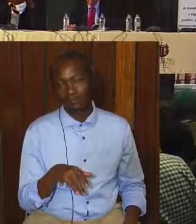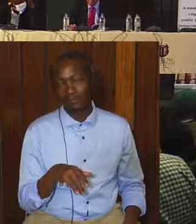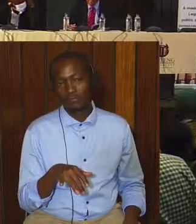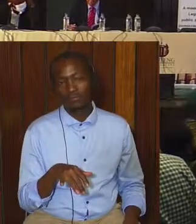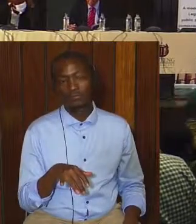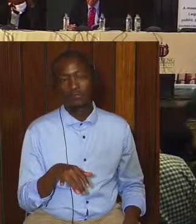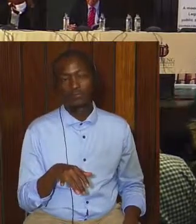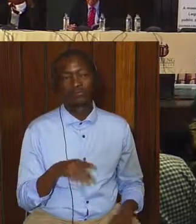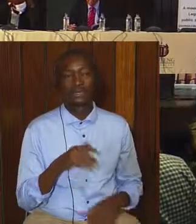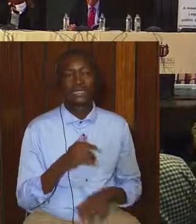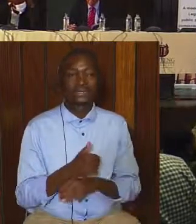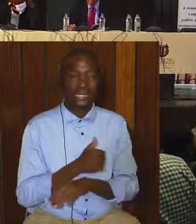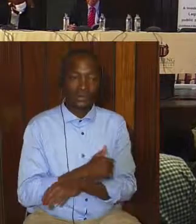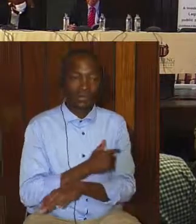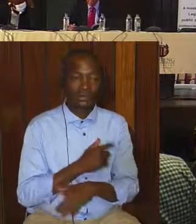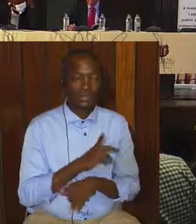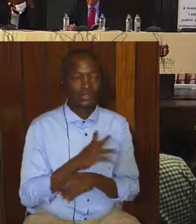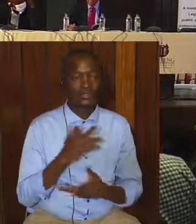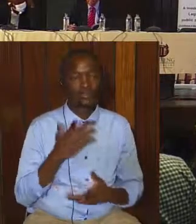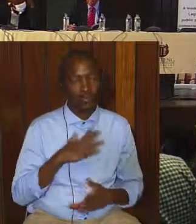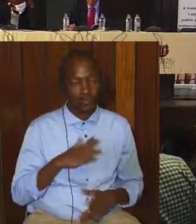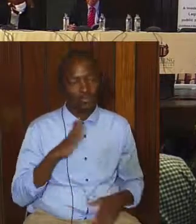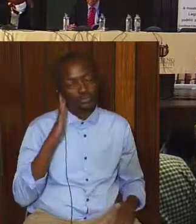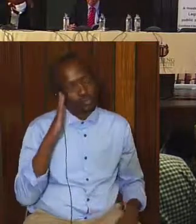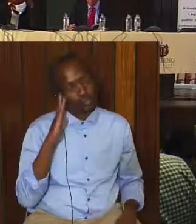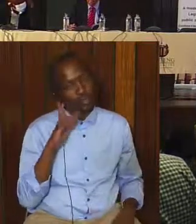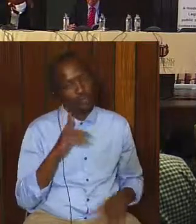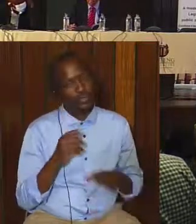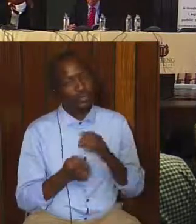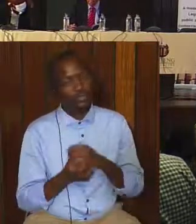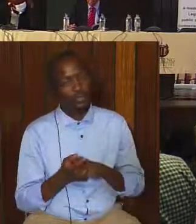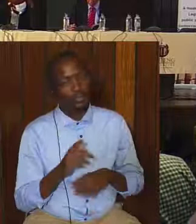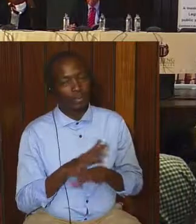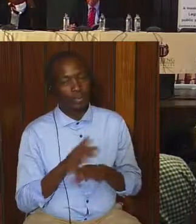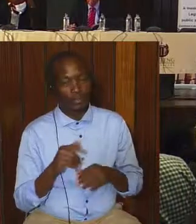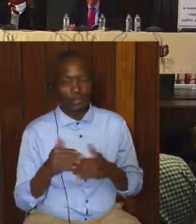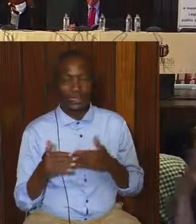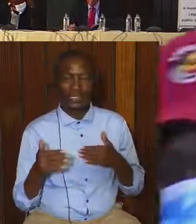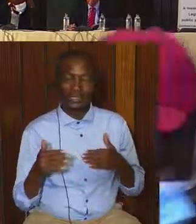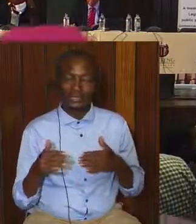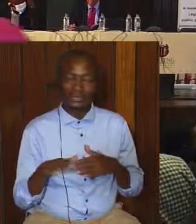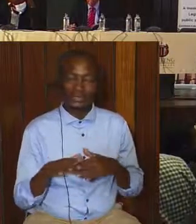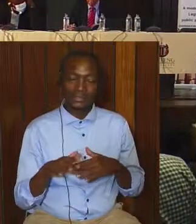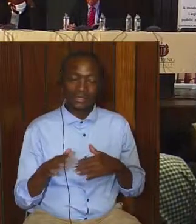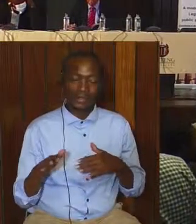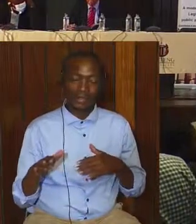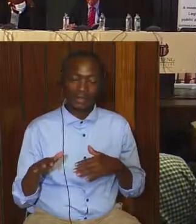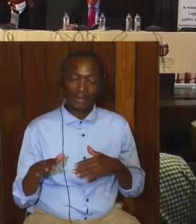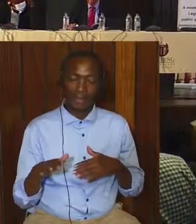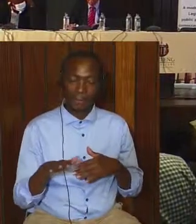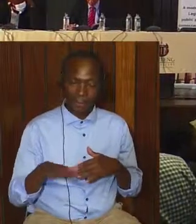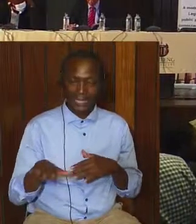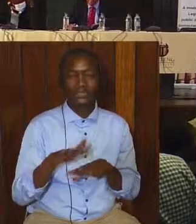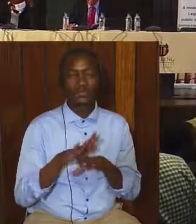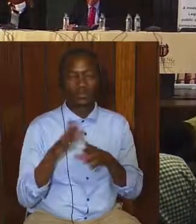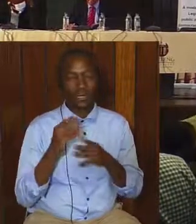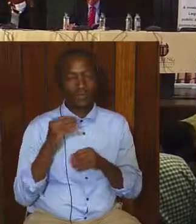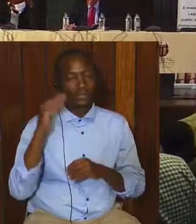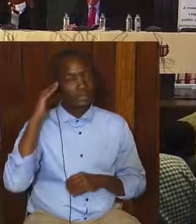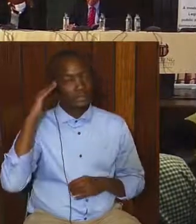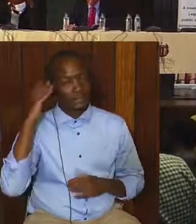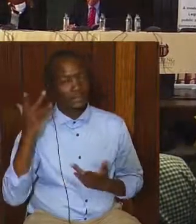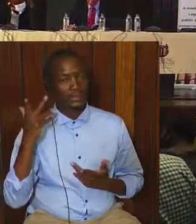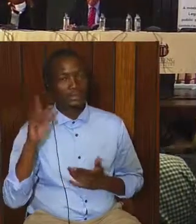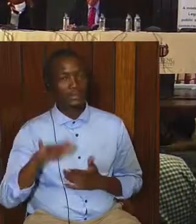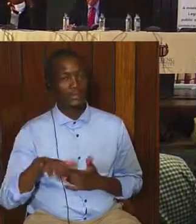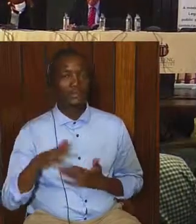different stakeholders who are keen to know what's going to happen with this facility would have a sense. So